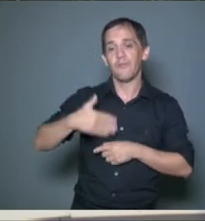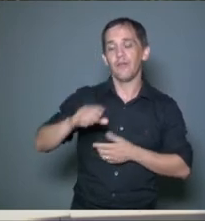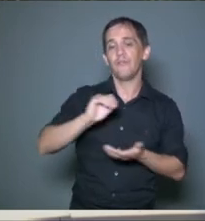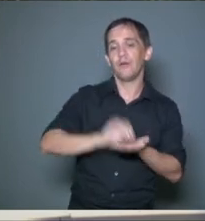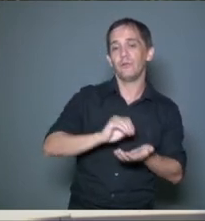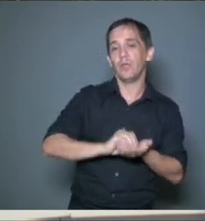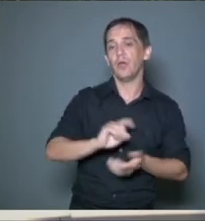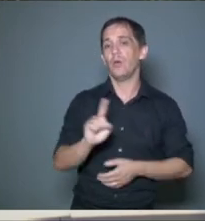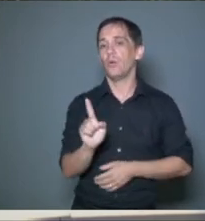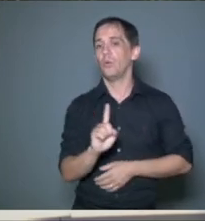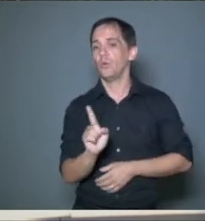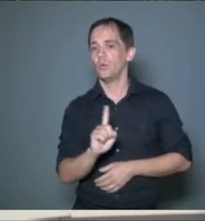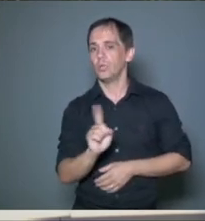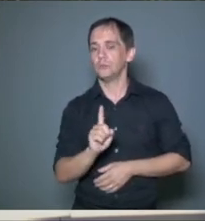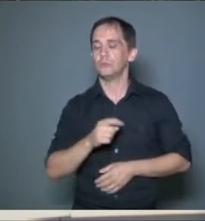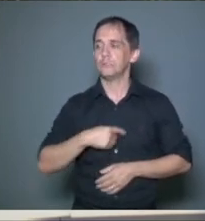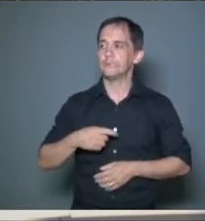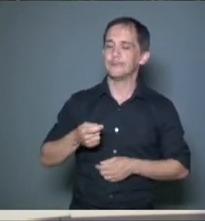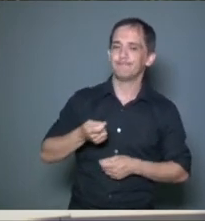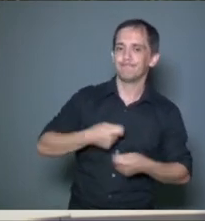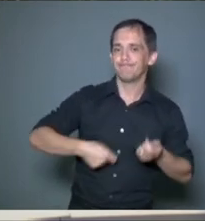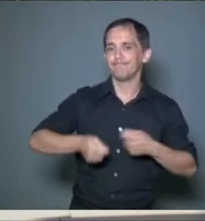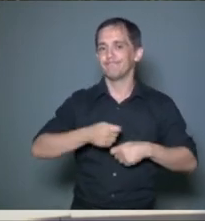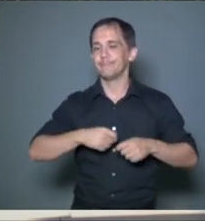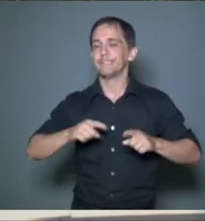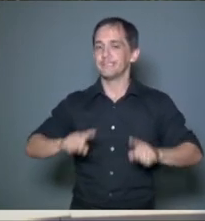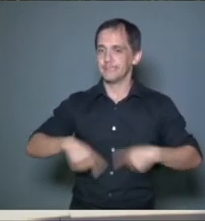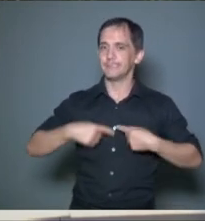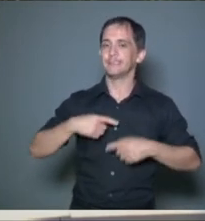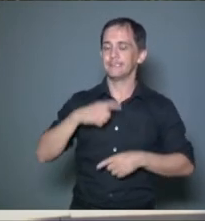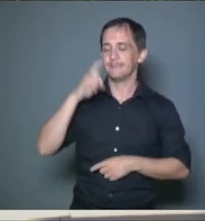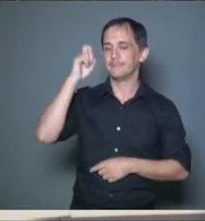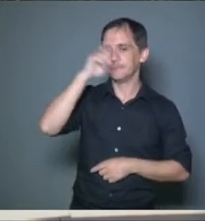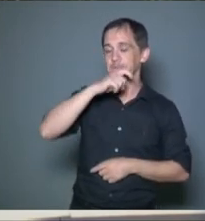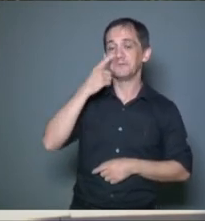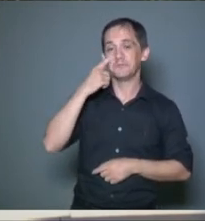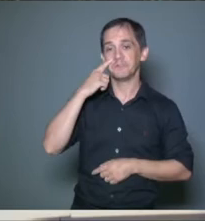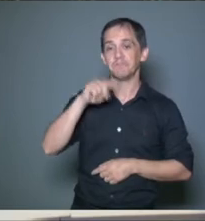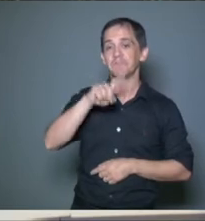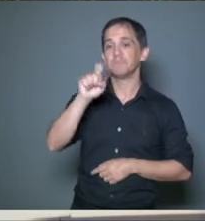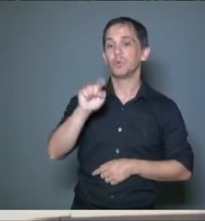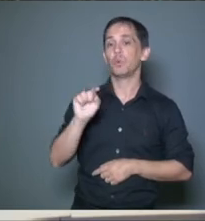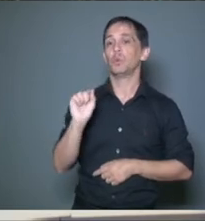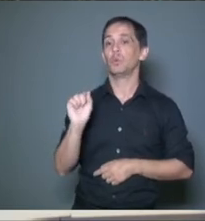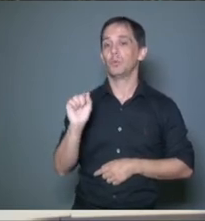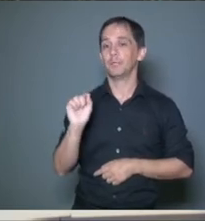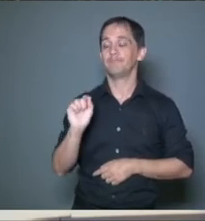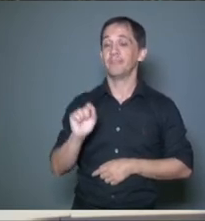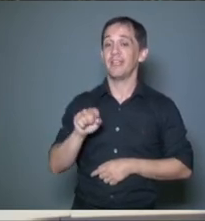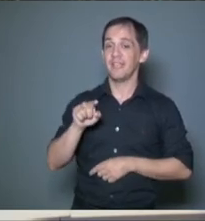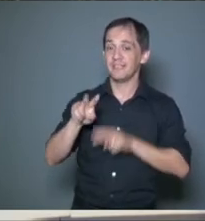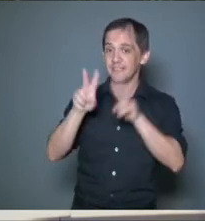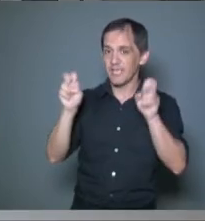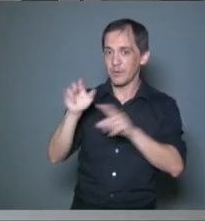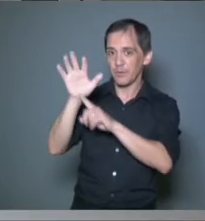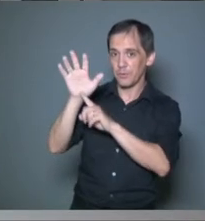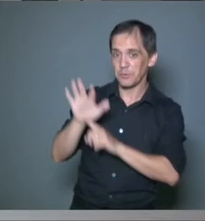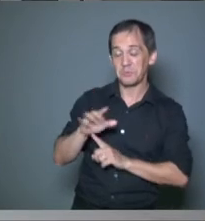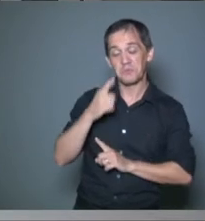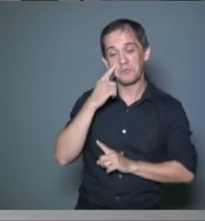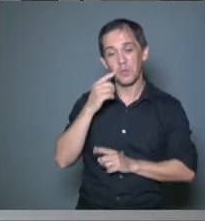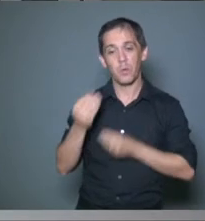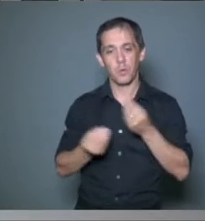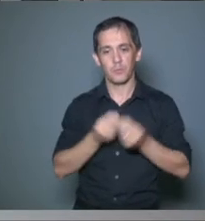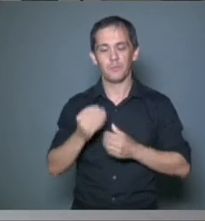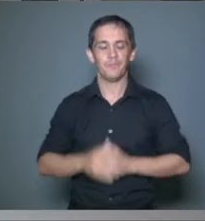supply capacity. So this is the challenge we needed to manage in this next season in Brazil.